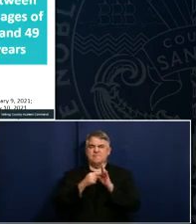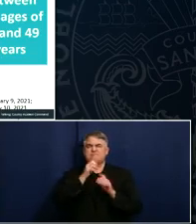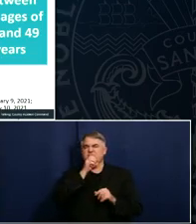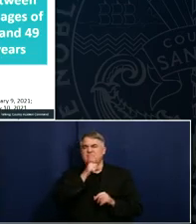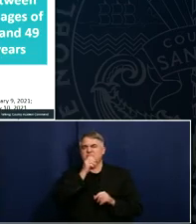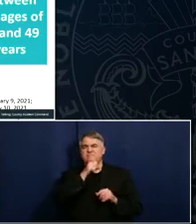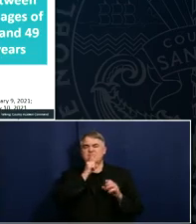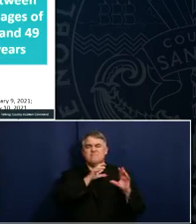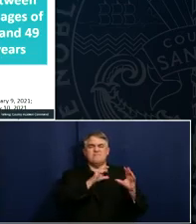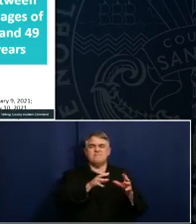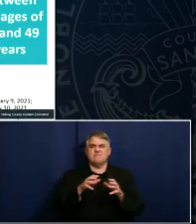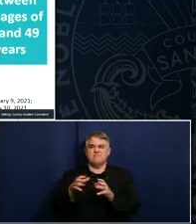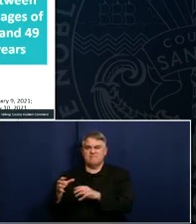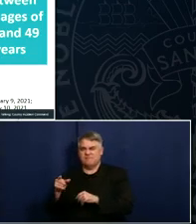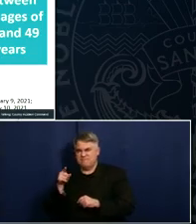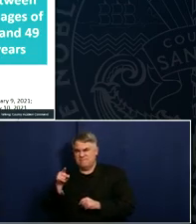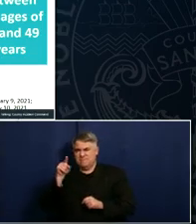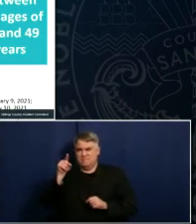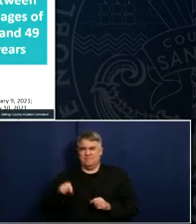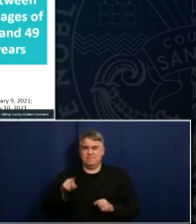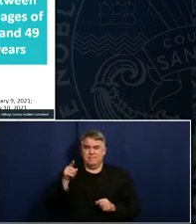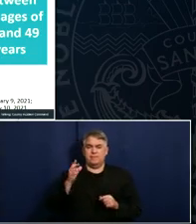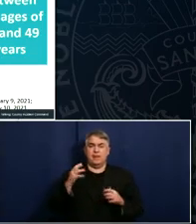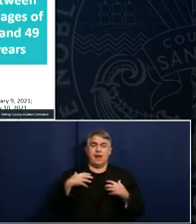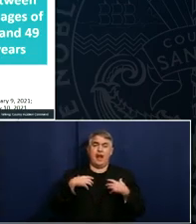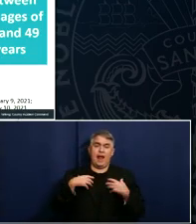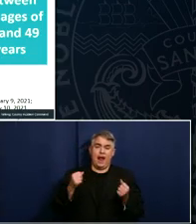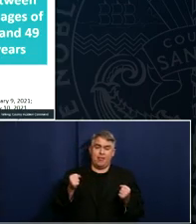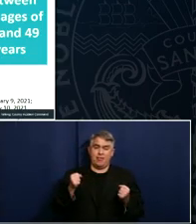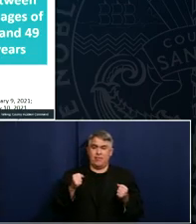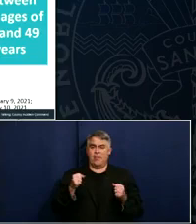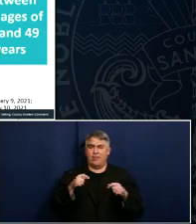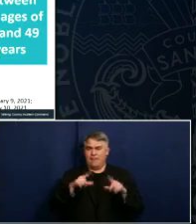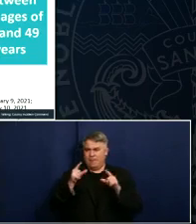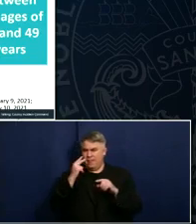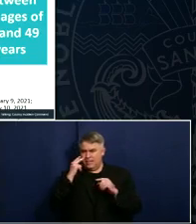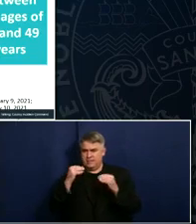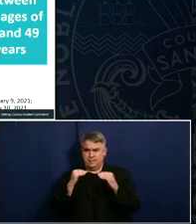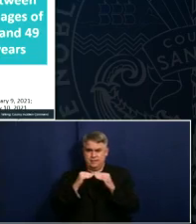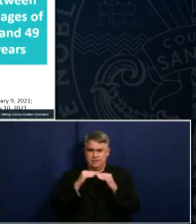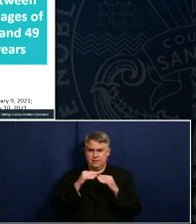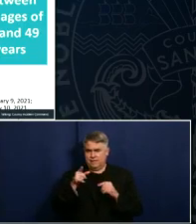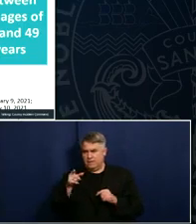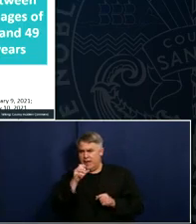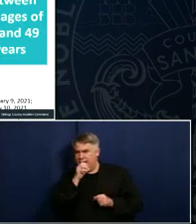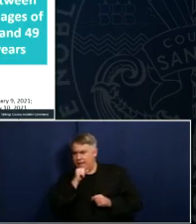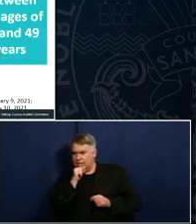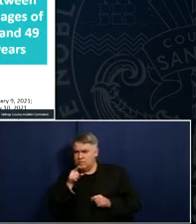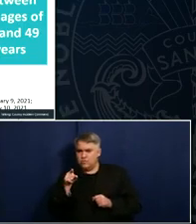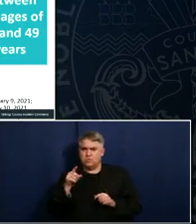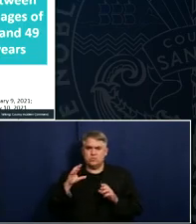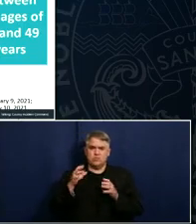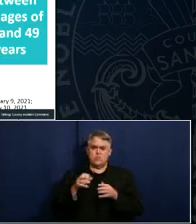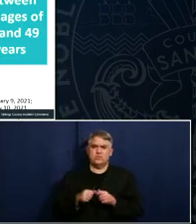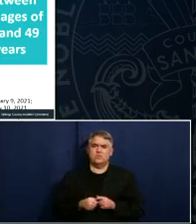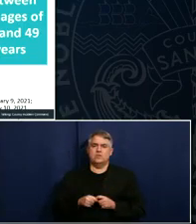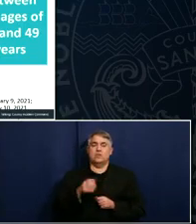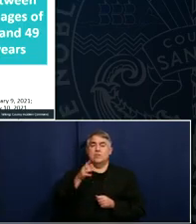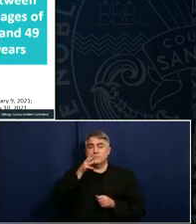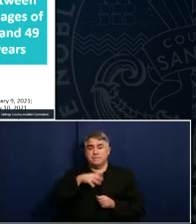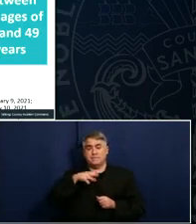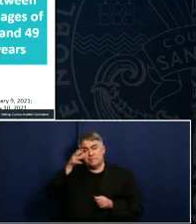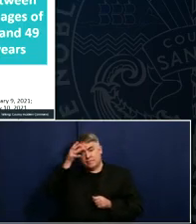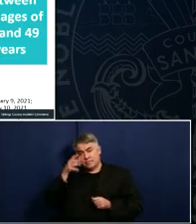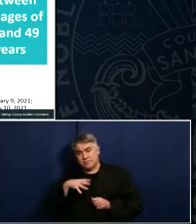down through our health equity lenses, which includes age, gender, geography, race and ethnicity, and